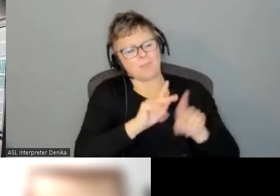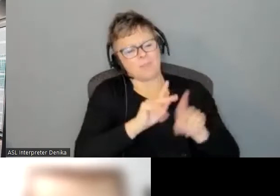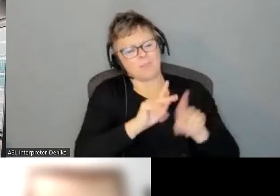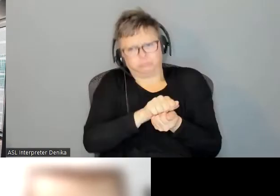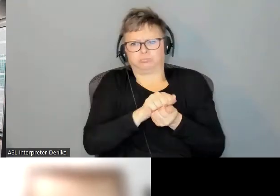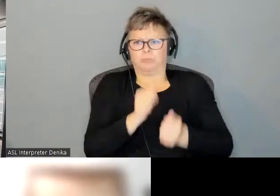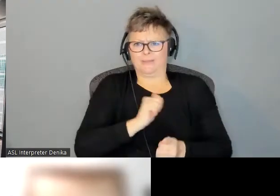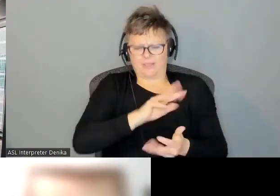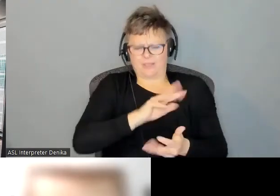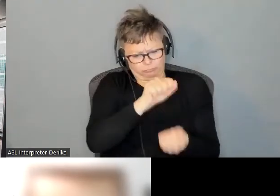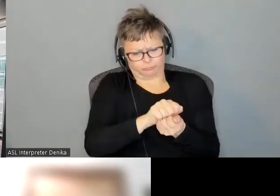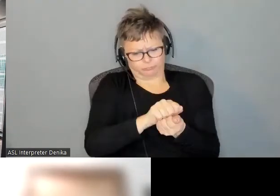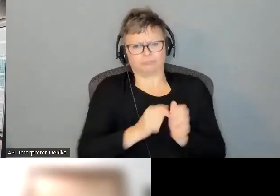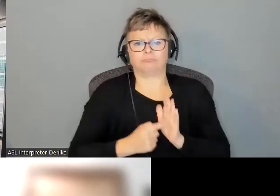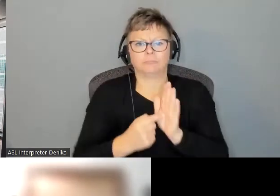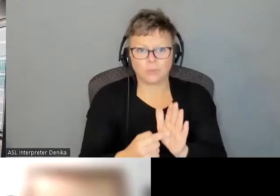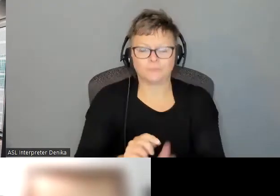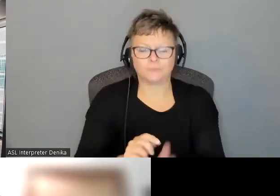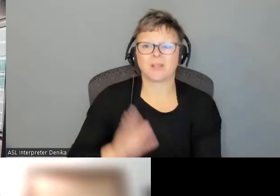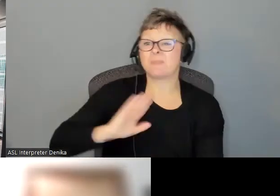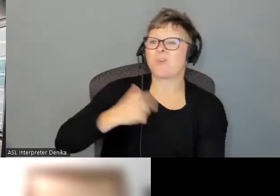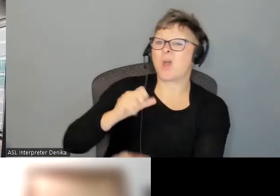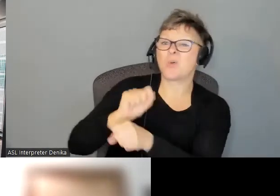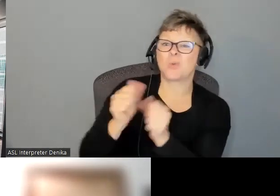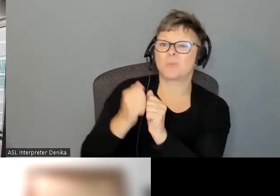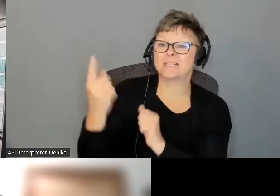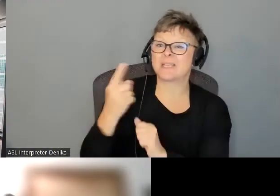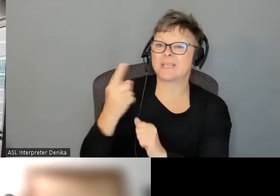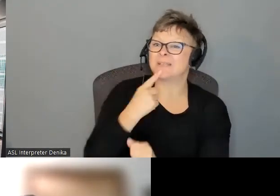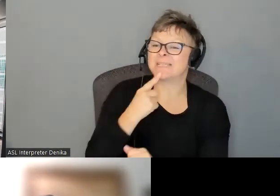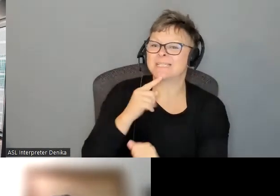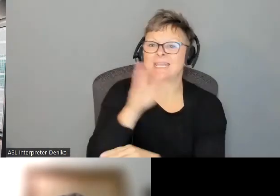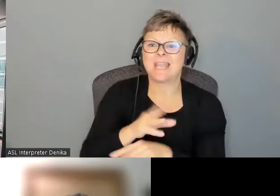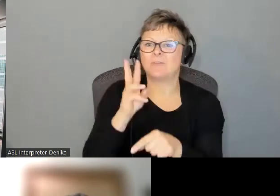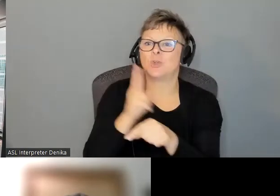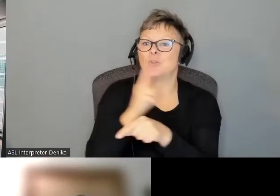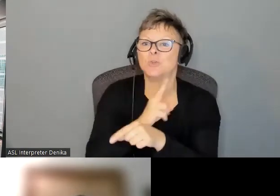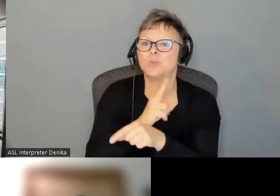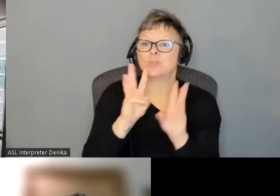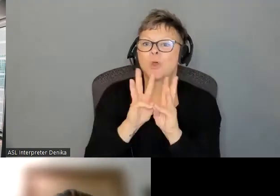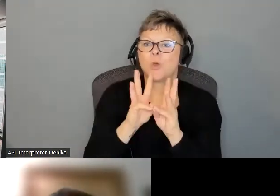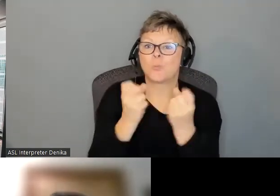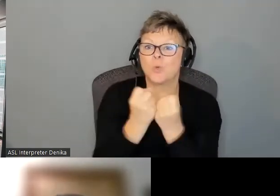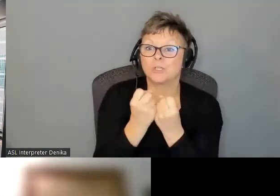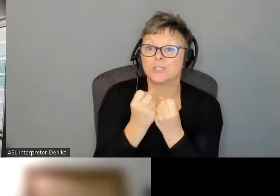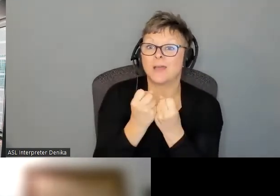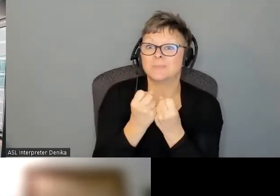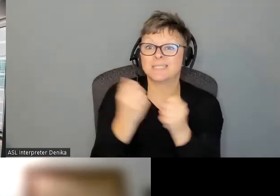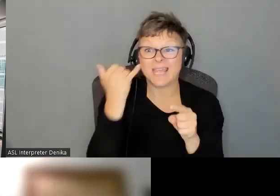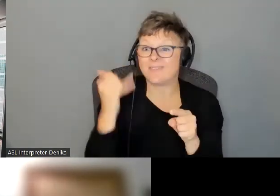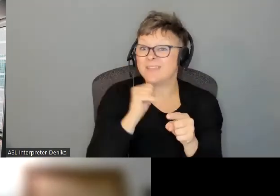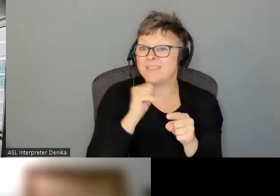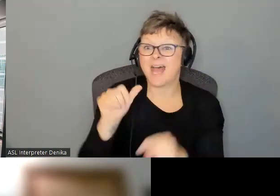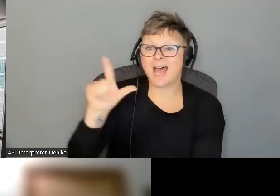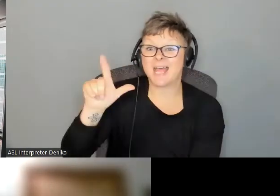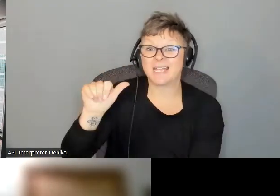words people don't hate, I once worked with somebody who said you should never use workshops unless there is a lathe in the meeting. So